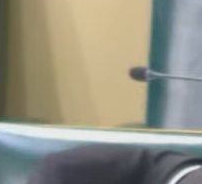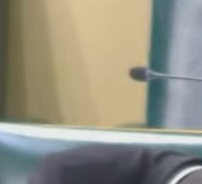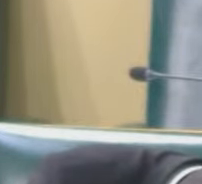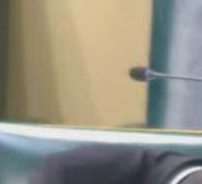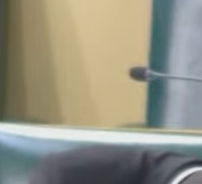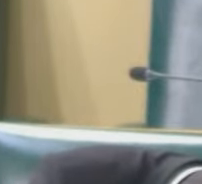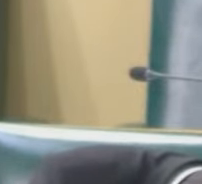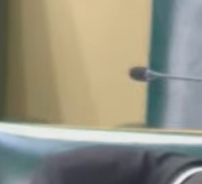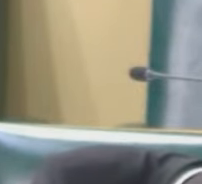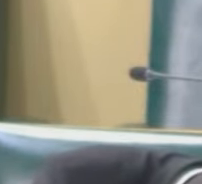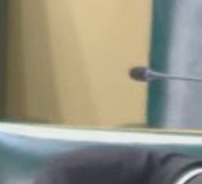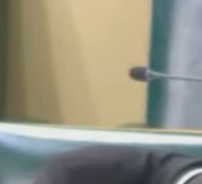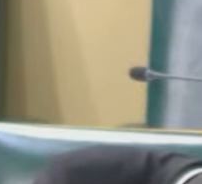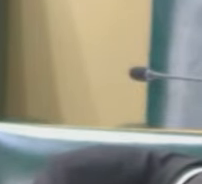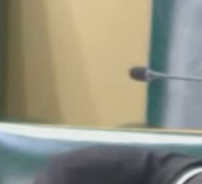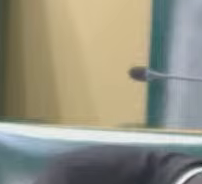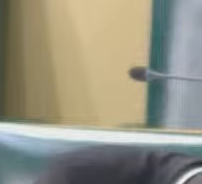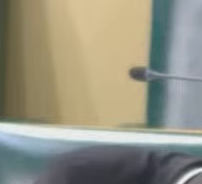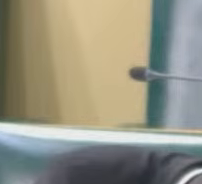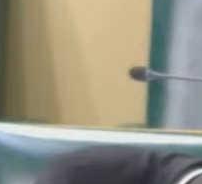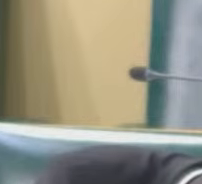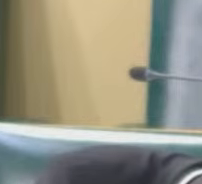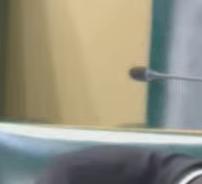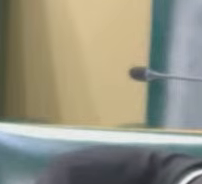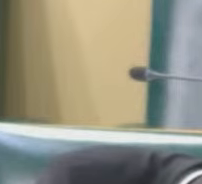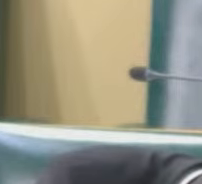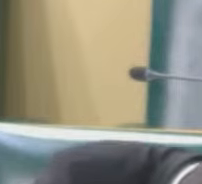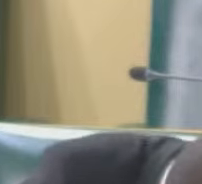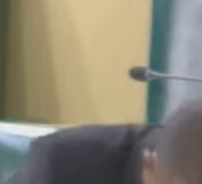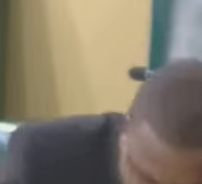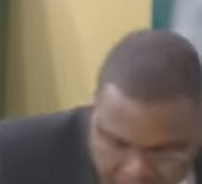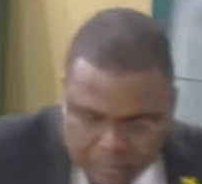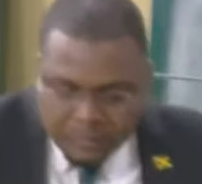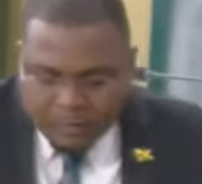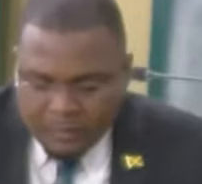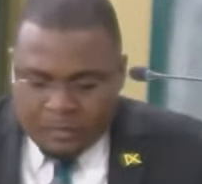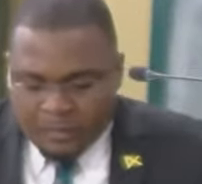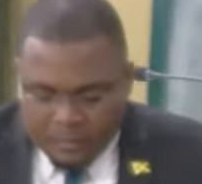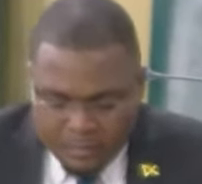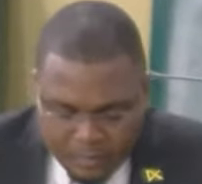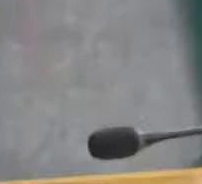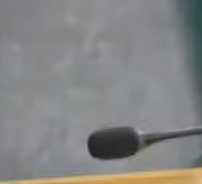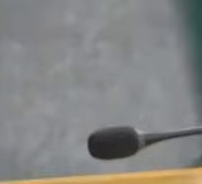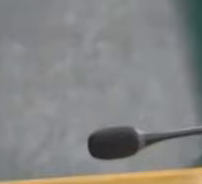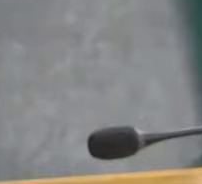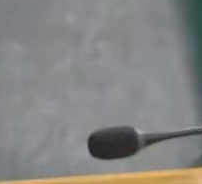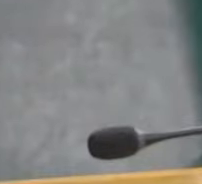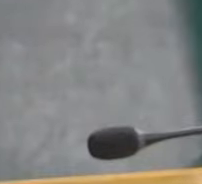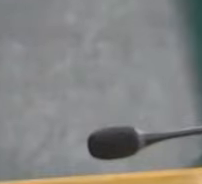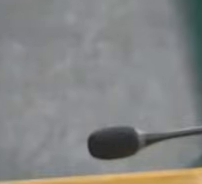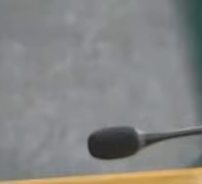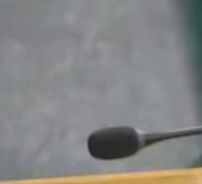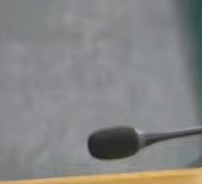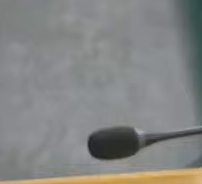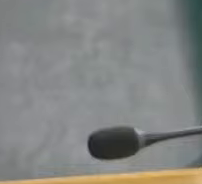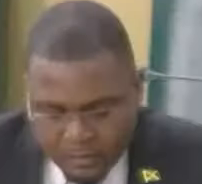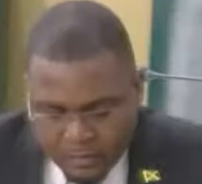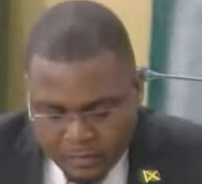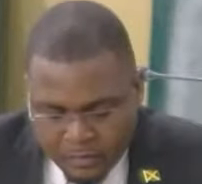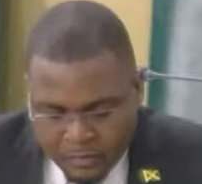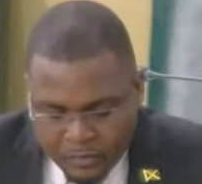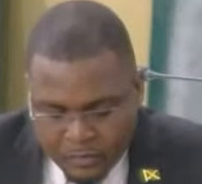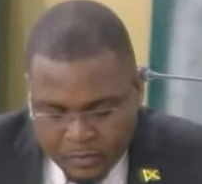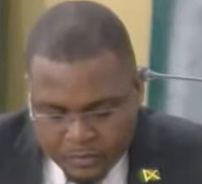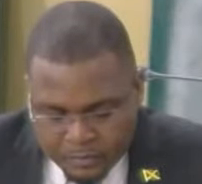House breaks its session in conclusion of the financial